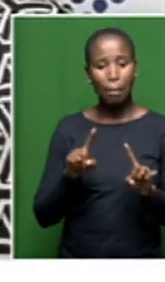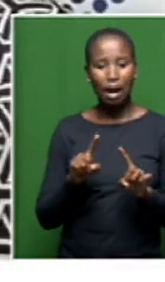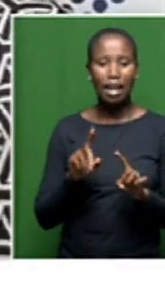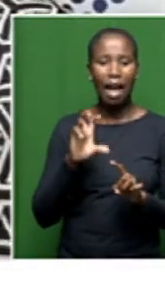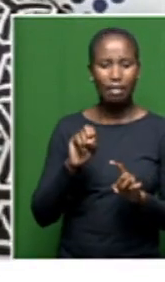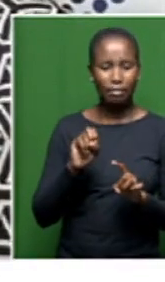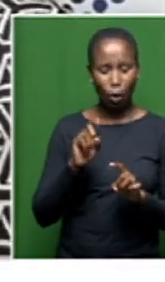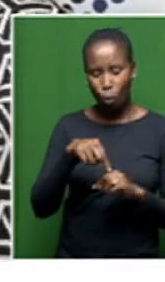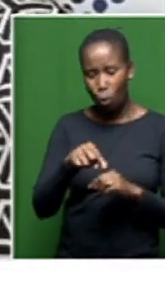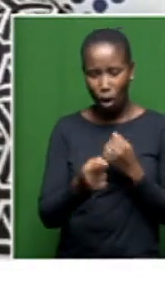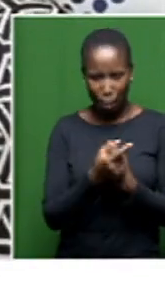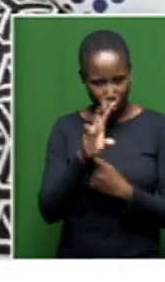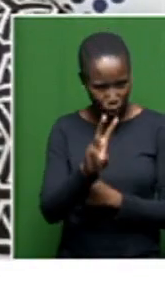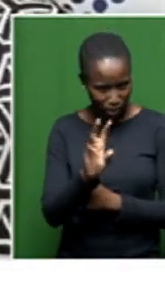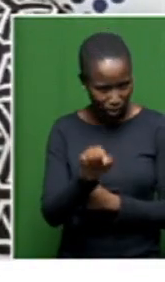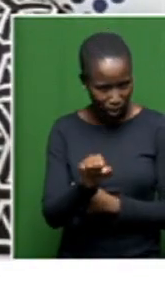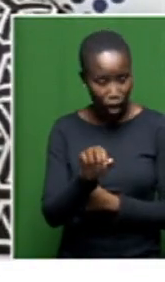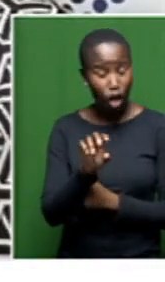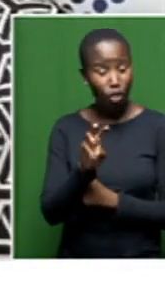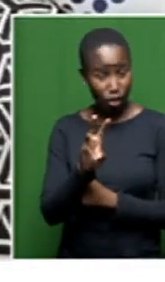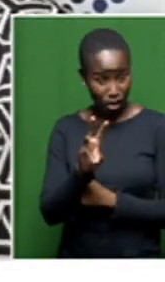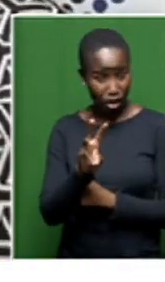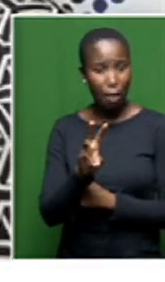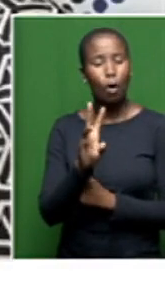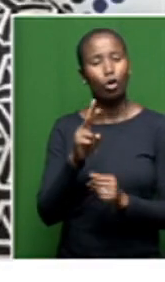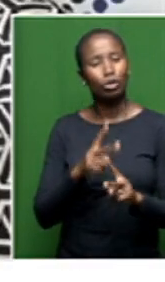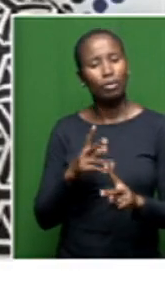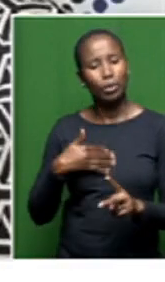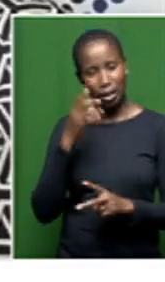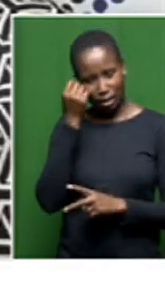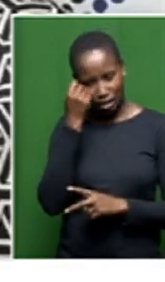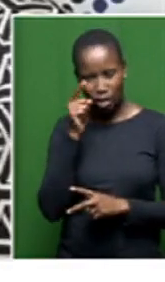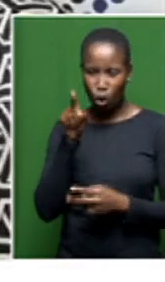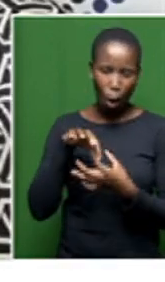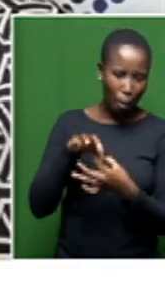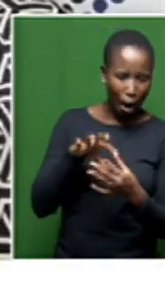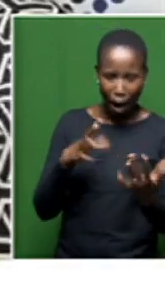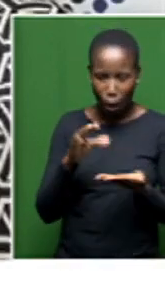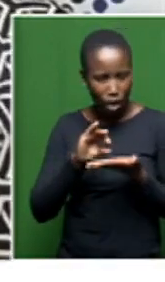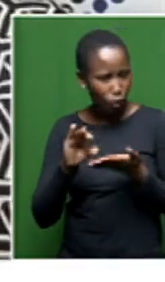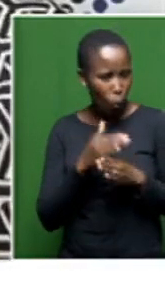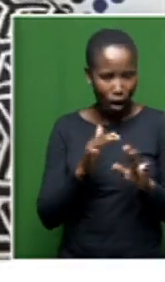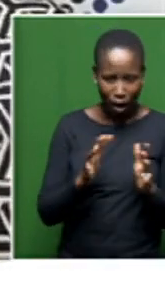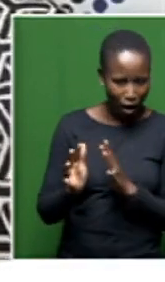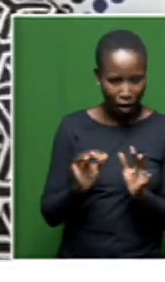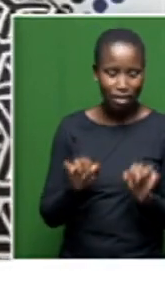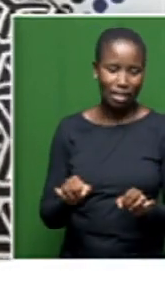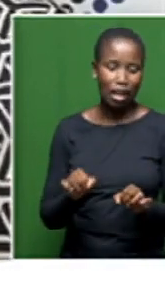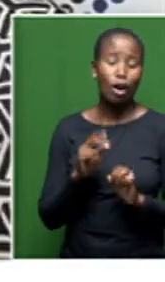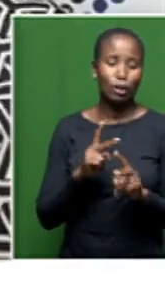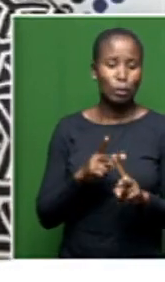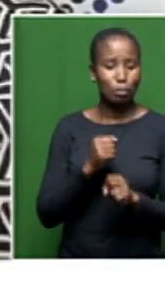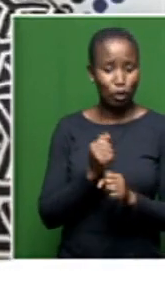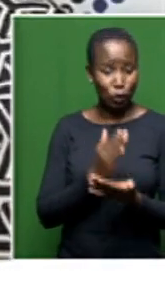happening on Thursday. And just getting an understanding between the commitment and investment, and also just hoping that